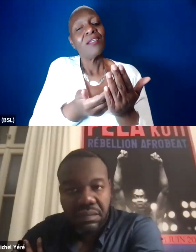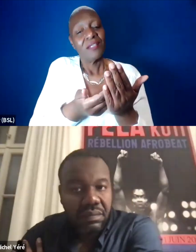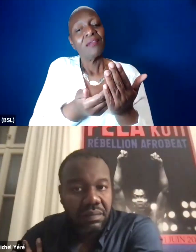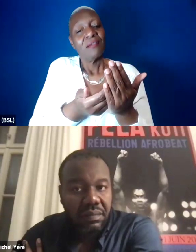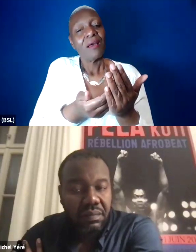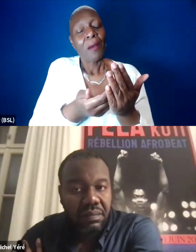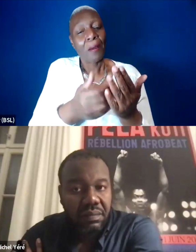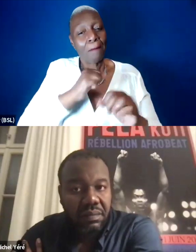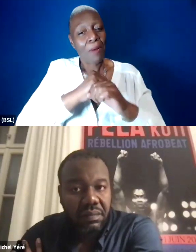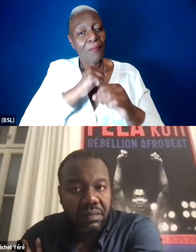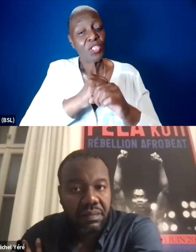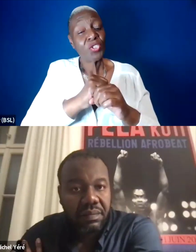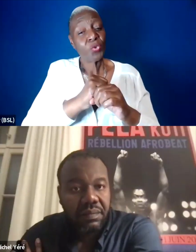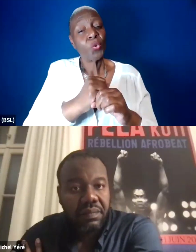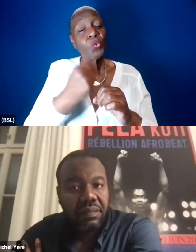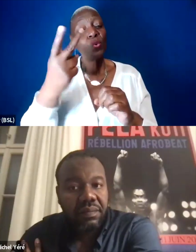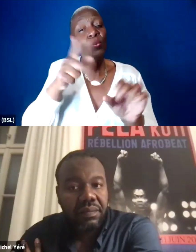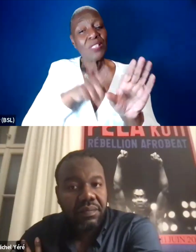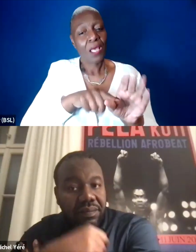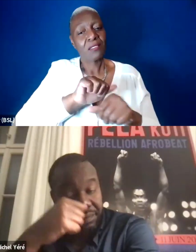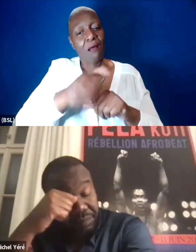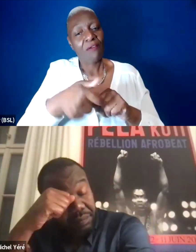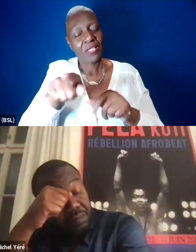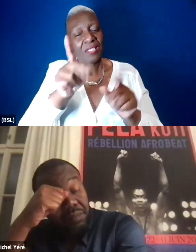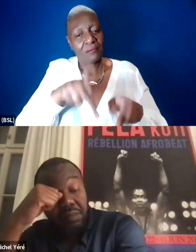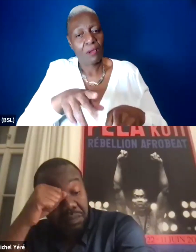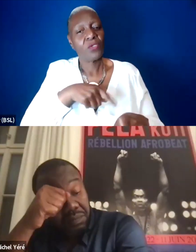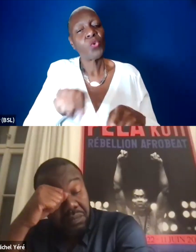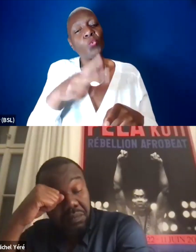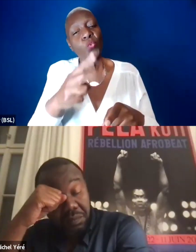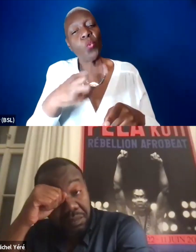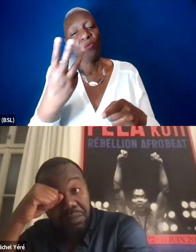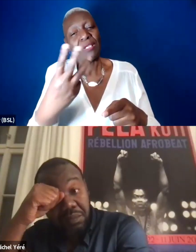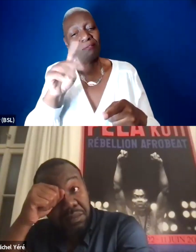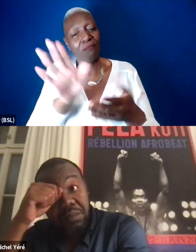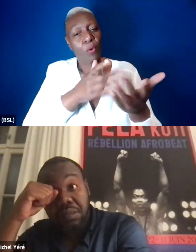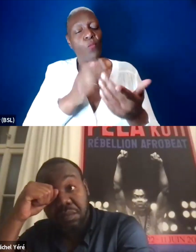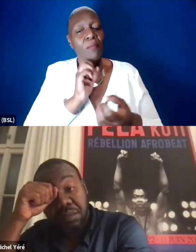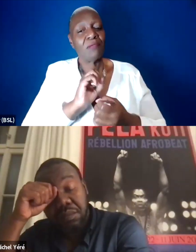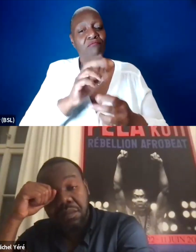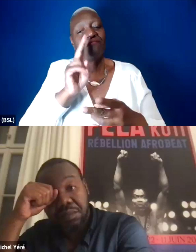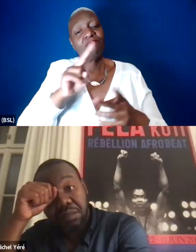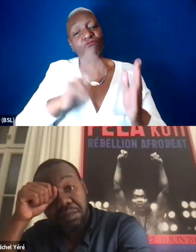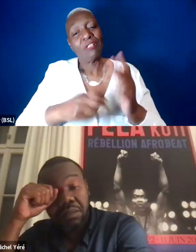his death, and that's what you'll be hearing today, two or three of these poems.